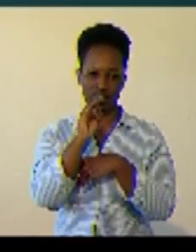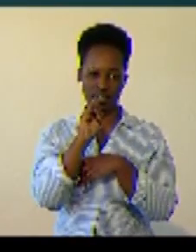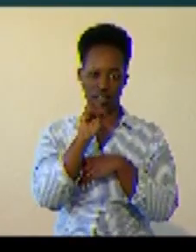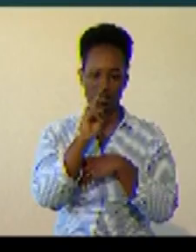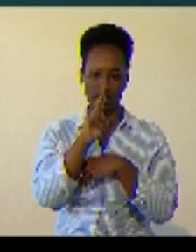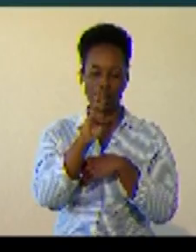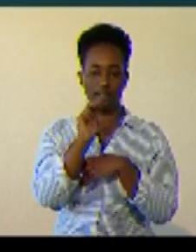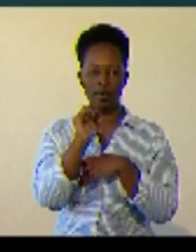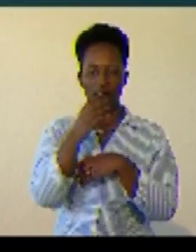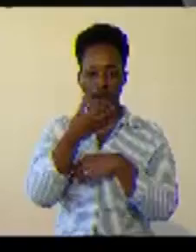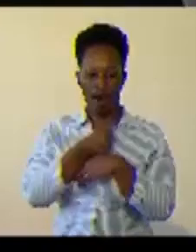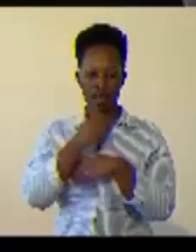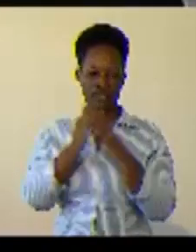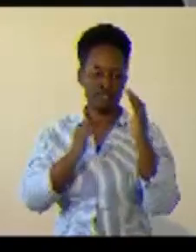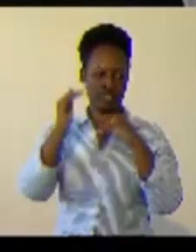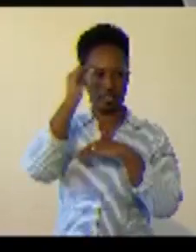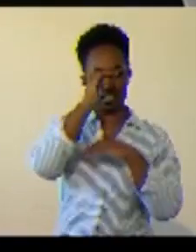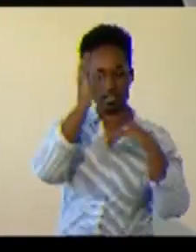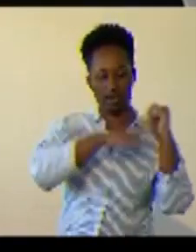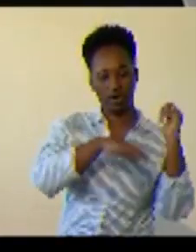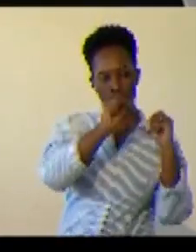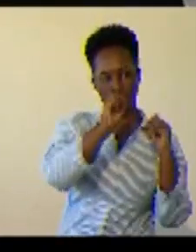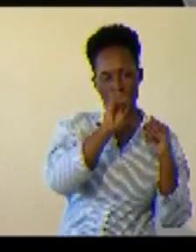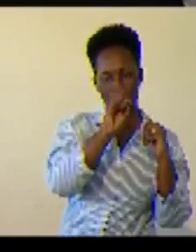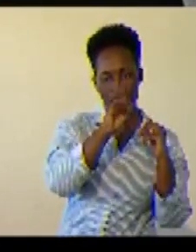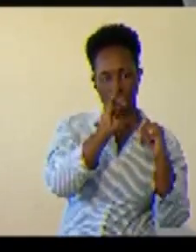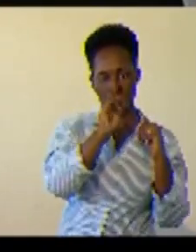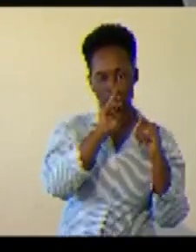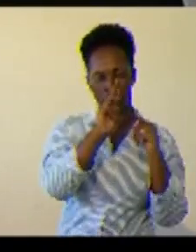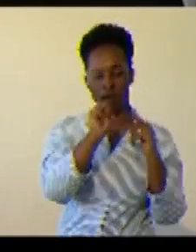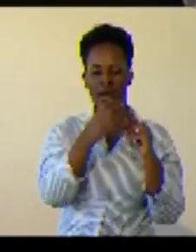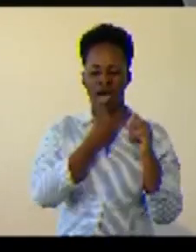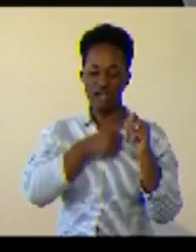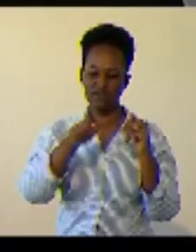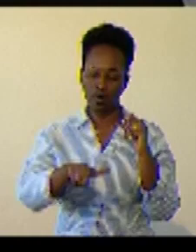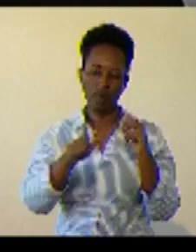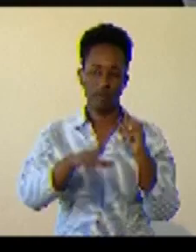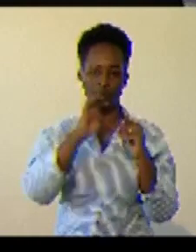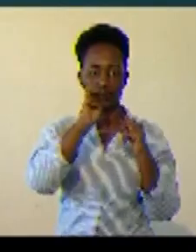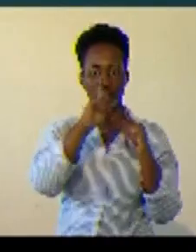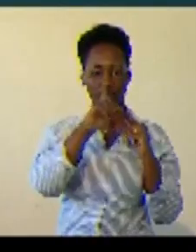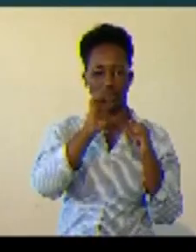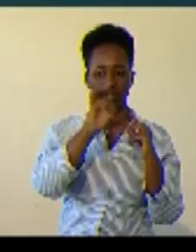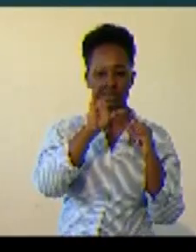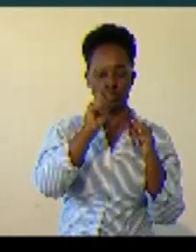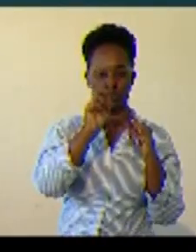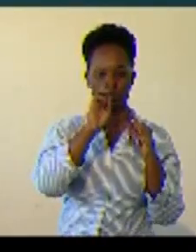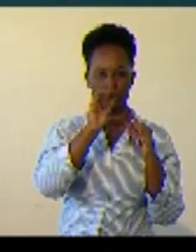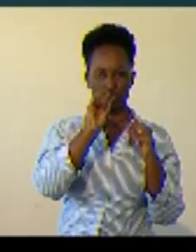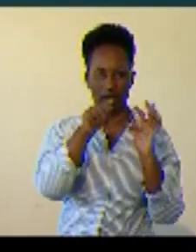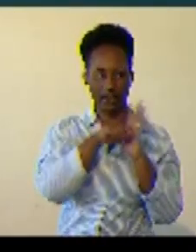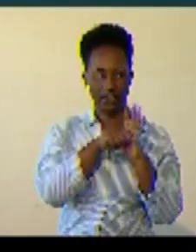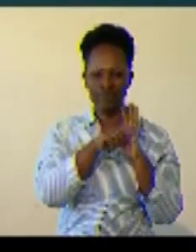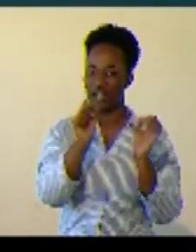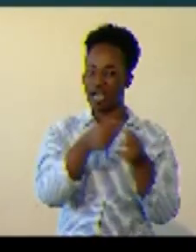sodium atom. It has a lower electronegativity. The electronegativity cannot influence